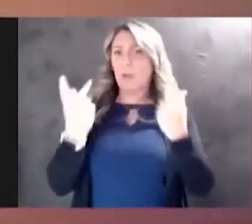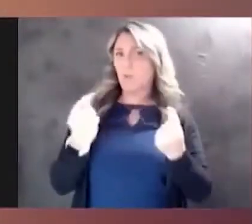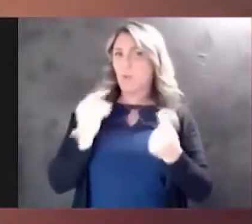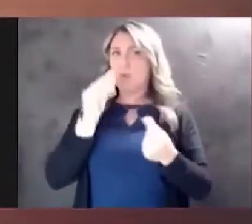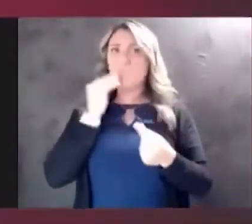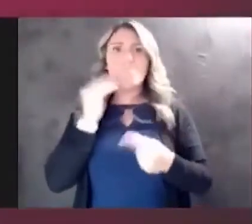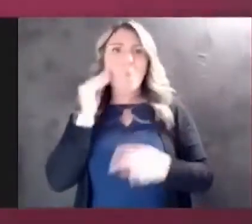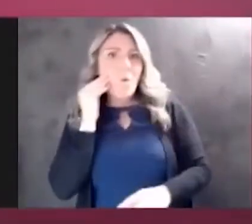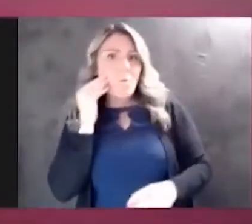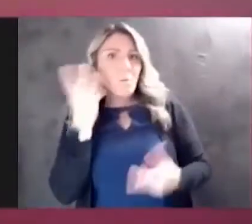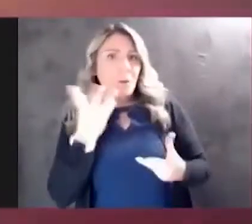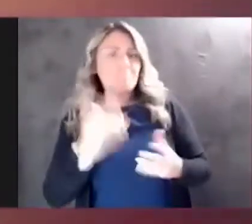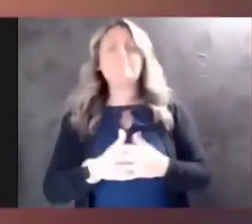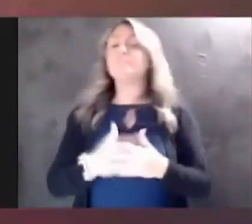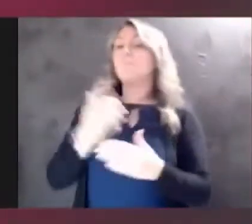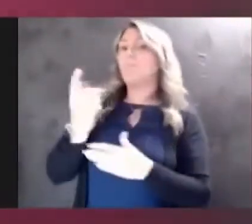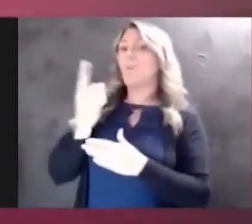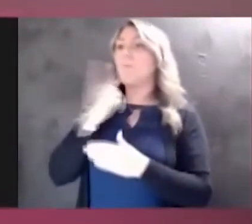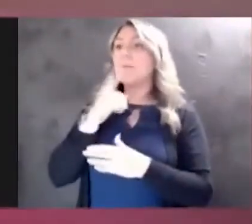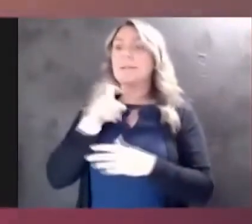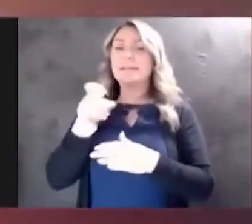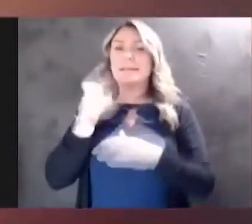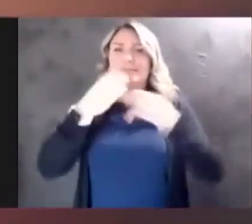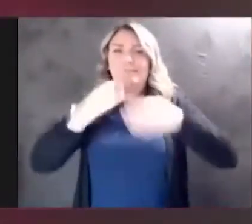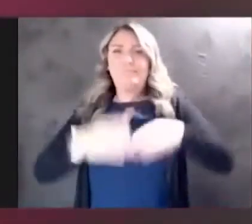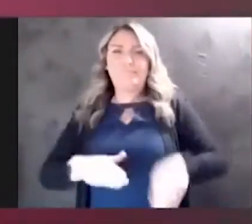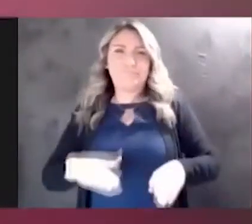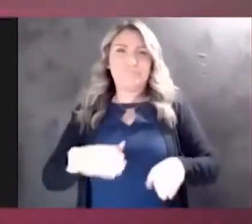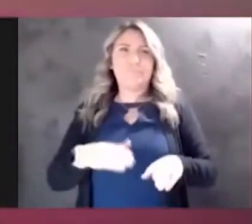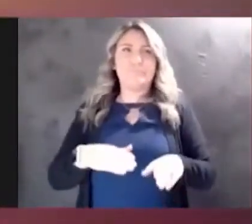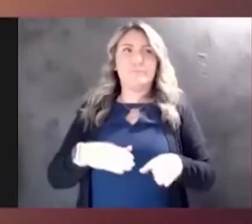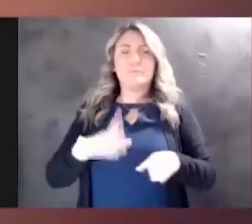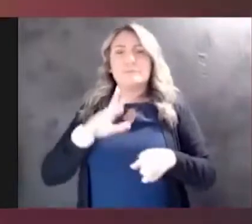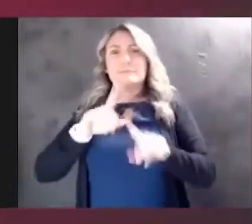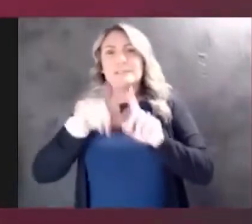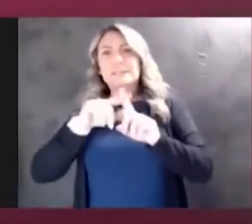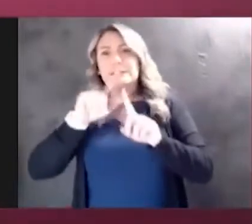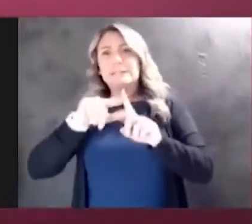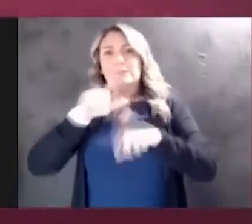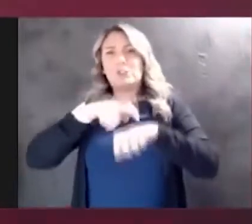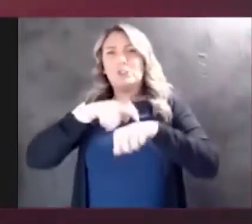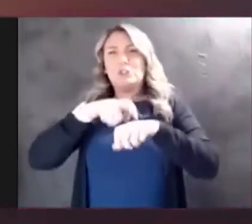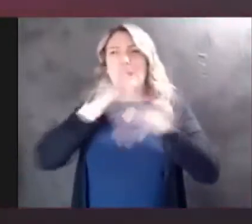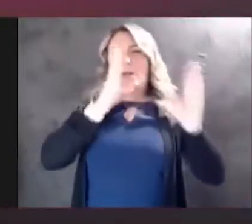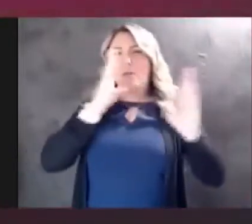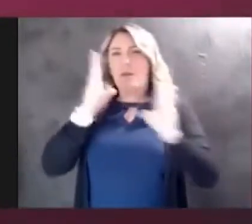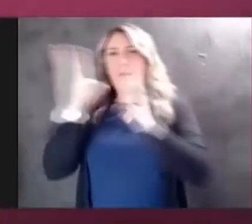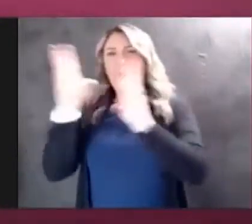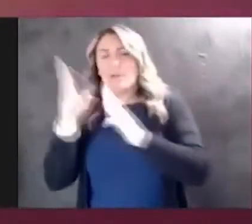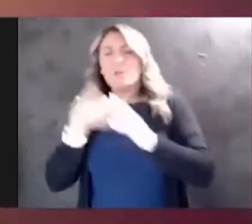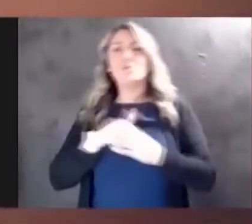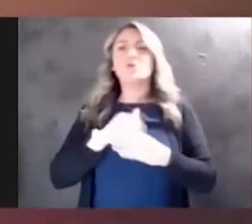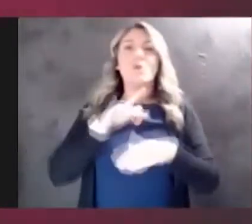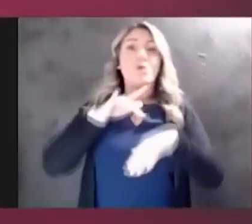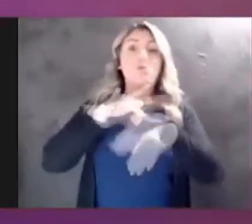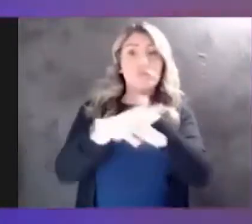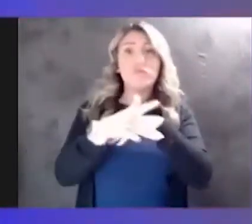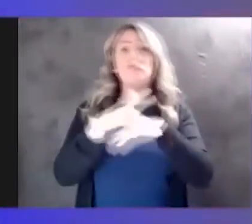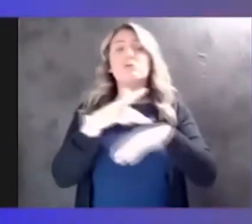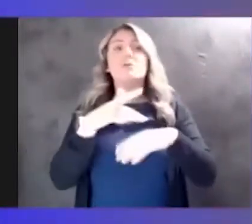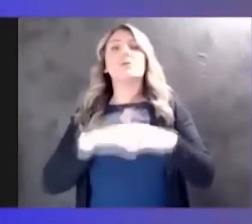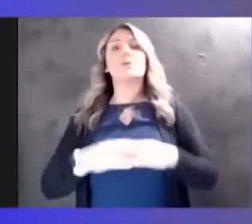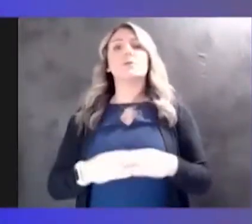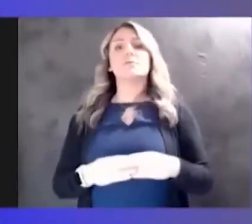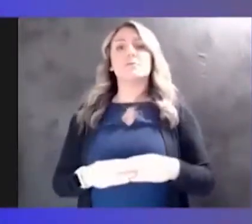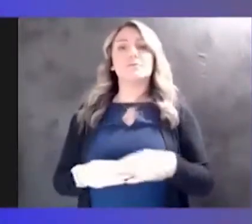is, we have to break it up into different periods of time. So early on, we are going to